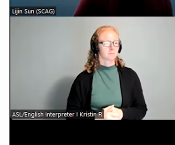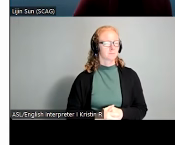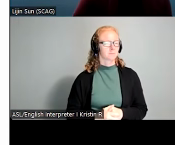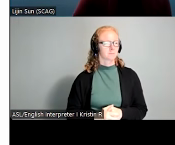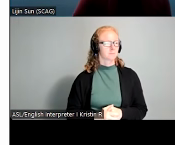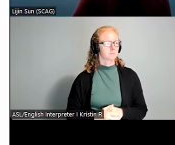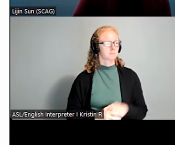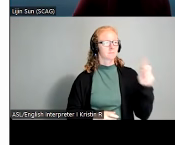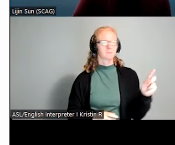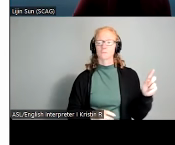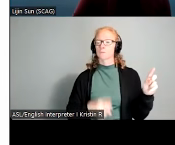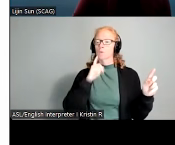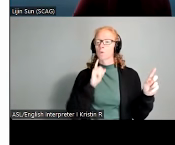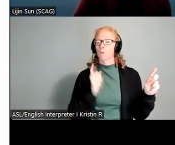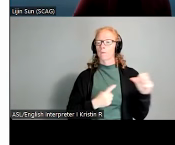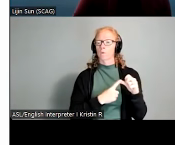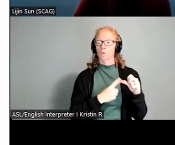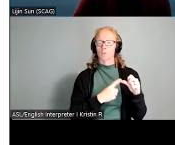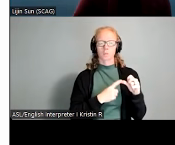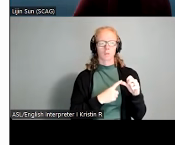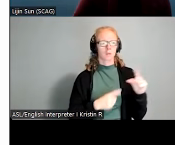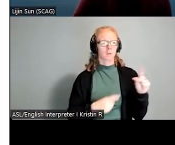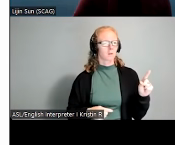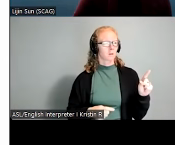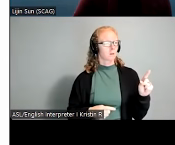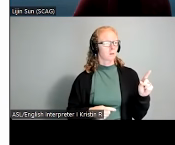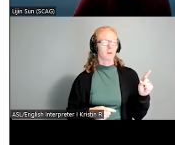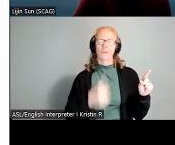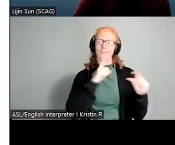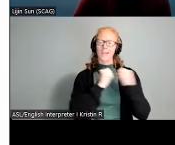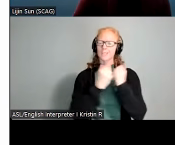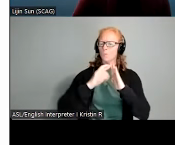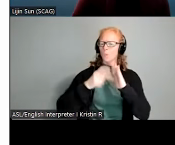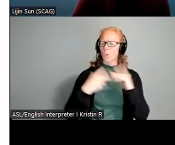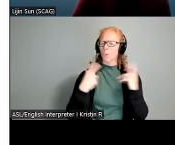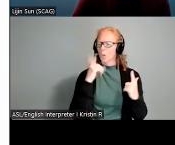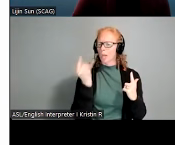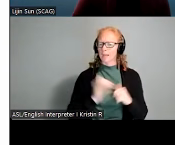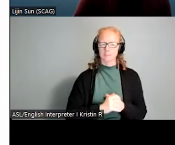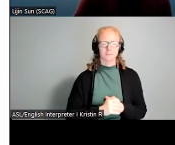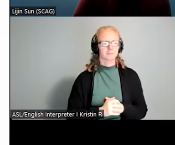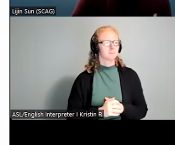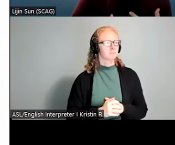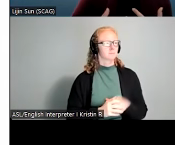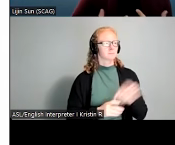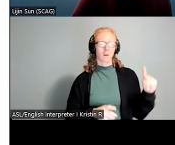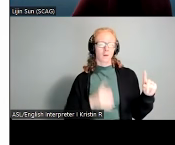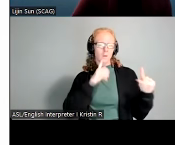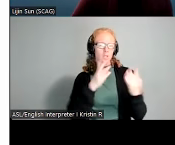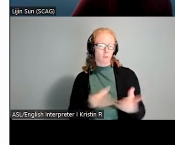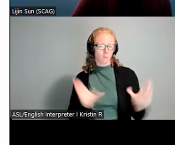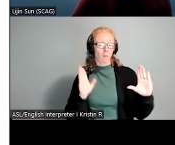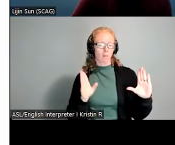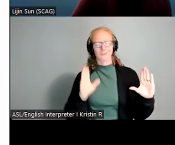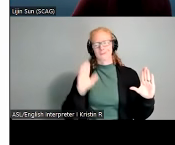The fourth decisional step is to determine what is the agency role. In practice, this question seems